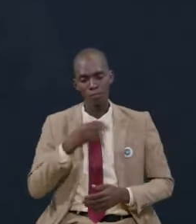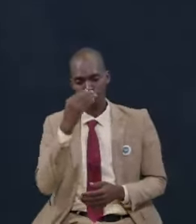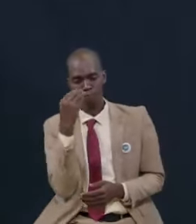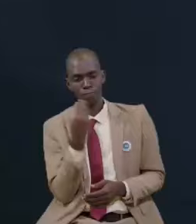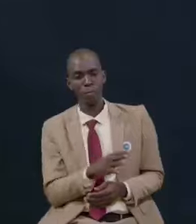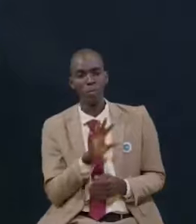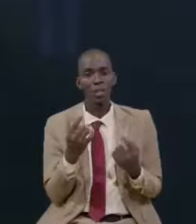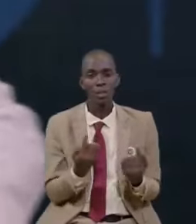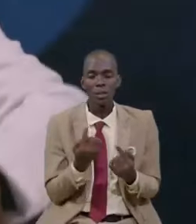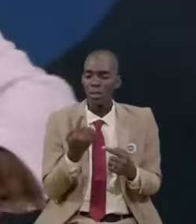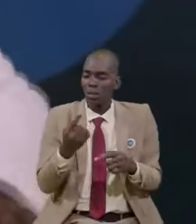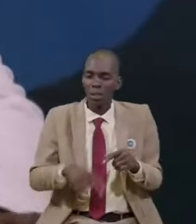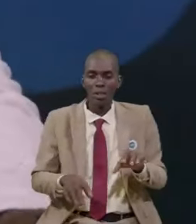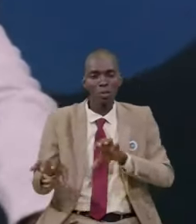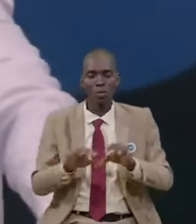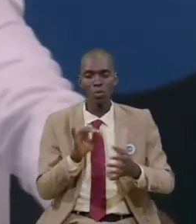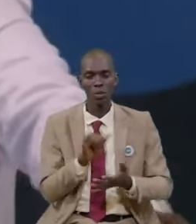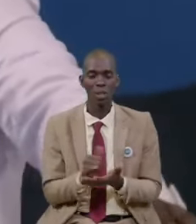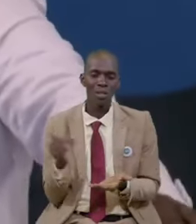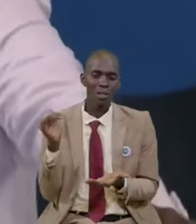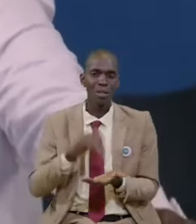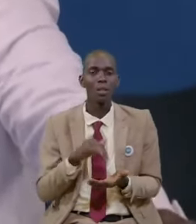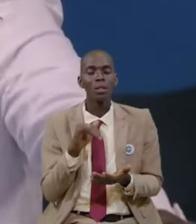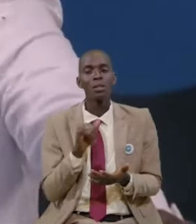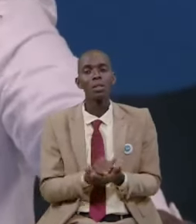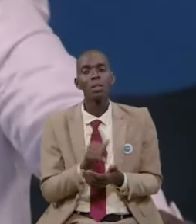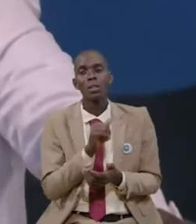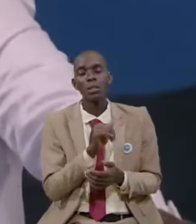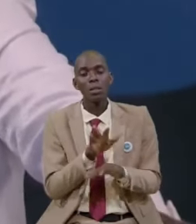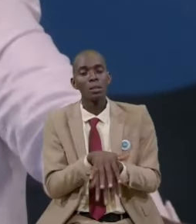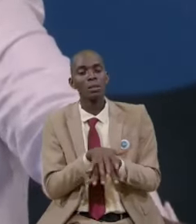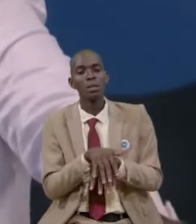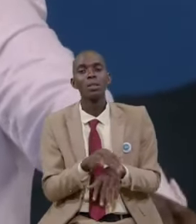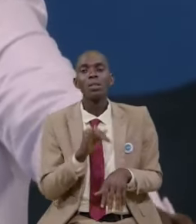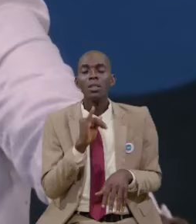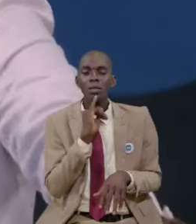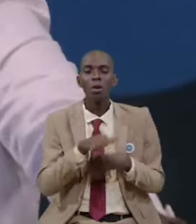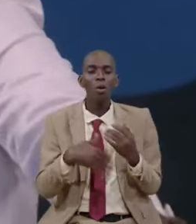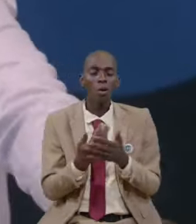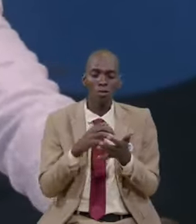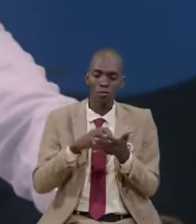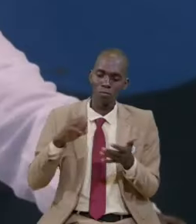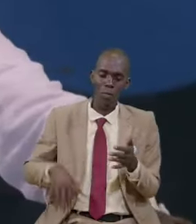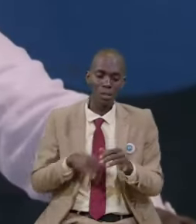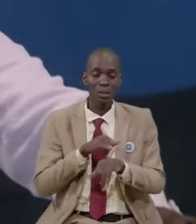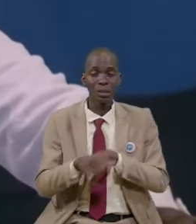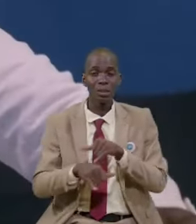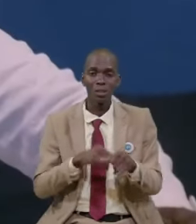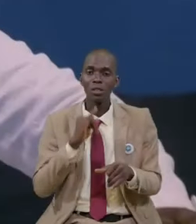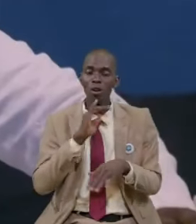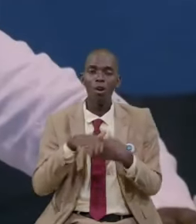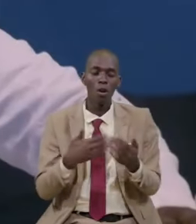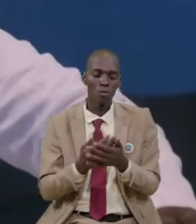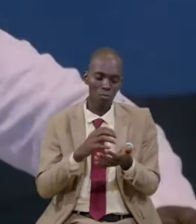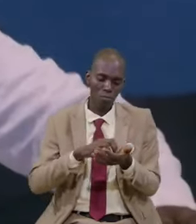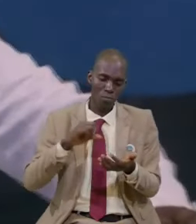anymore. That hypocrisy is all gone. Deception is all gone. Make believe, all